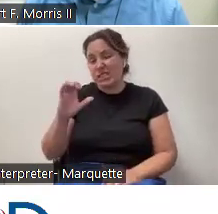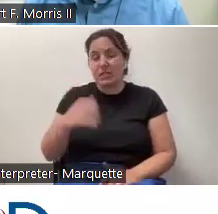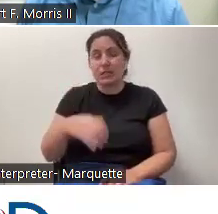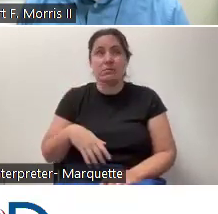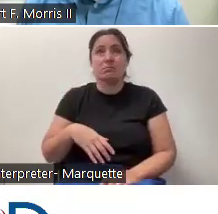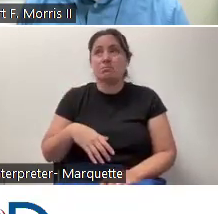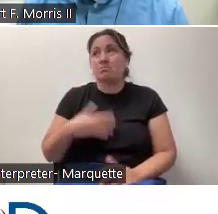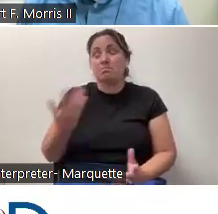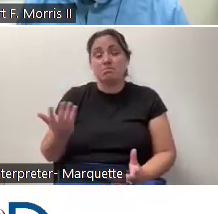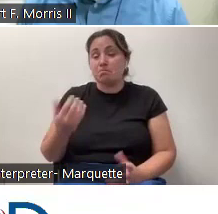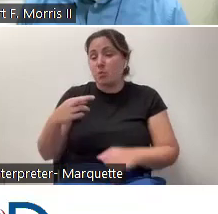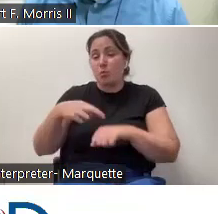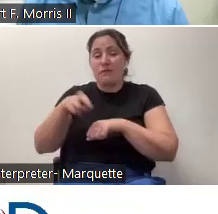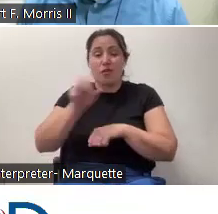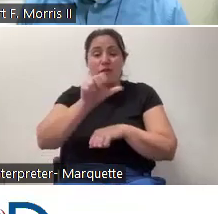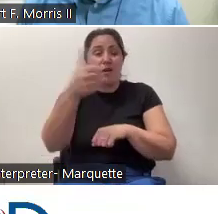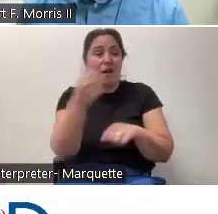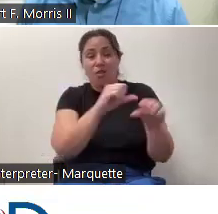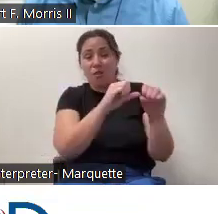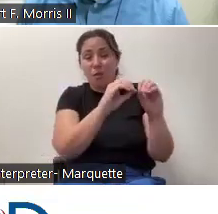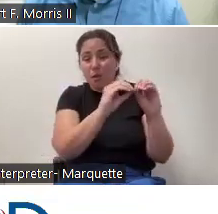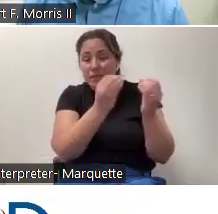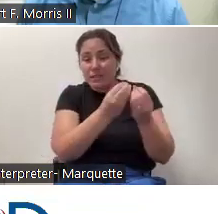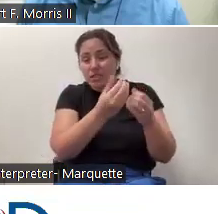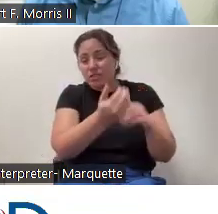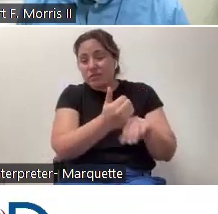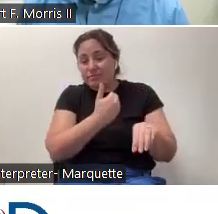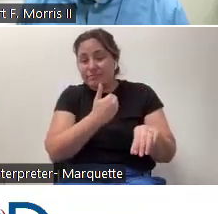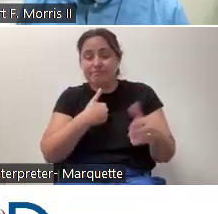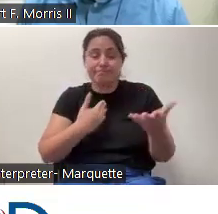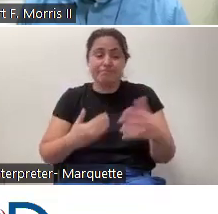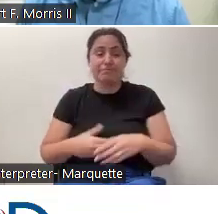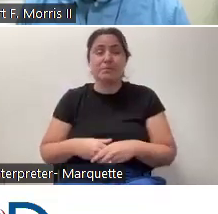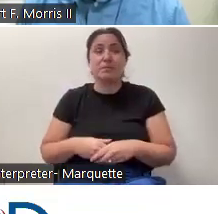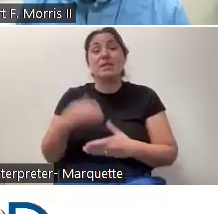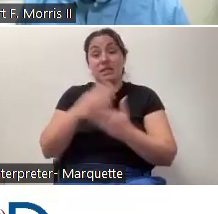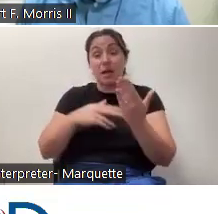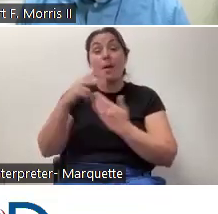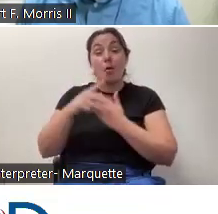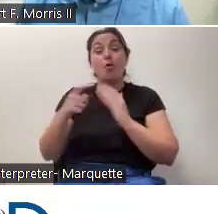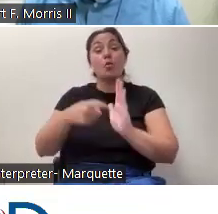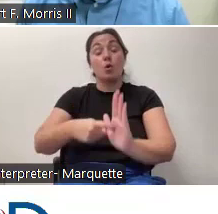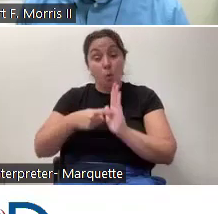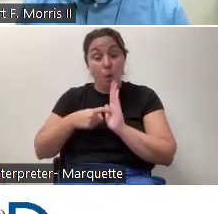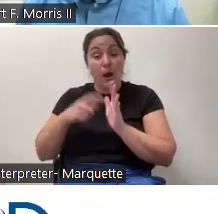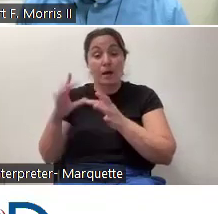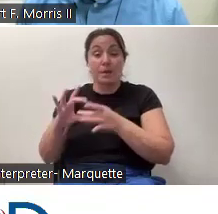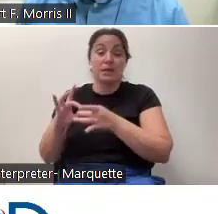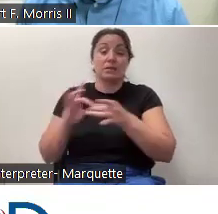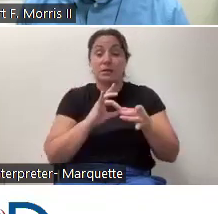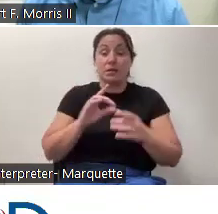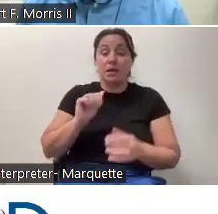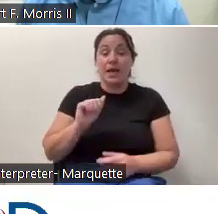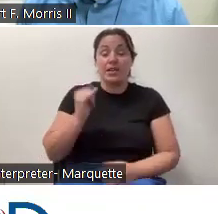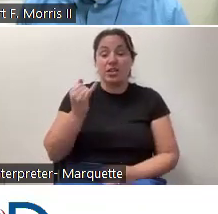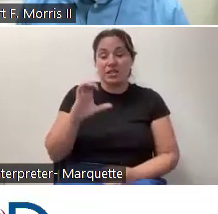Lindsay was saying, referrals from outside organizations. There are programs that require people work with an AJC. So like